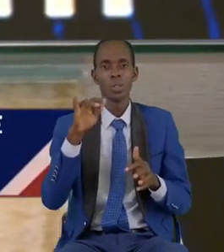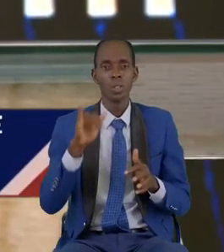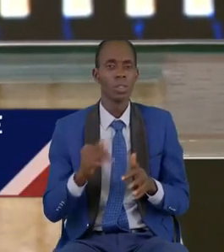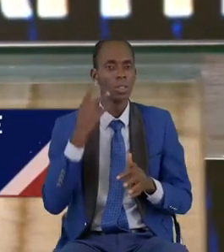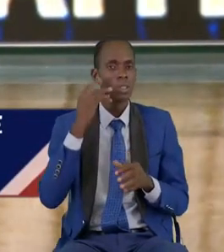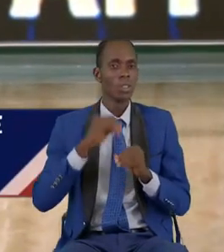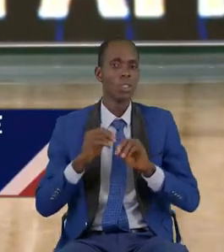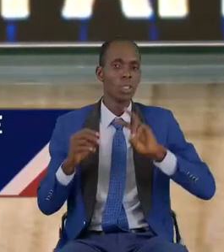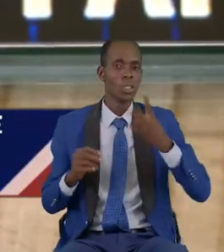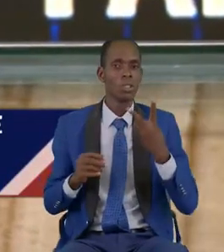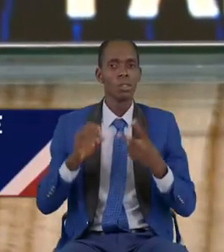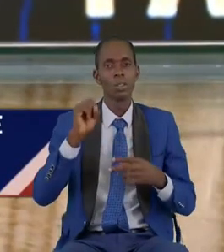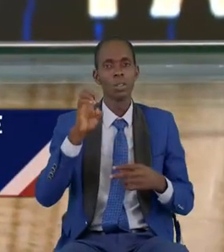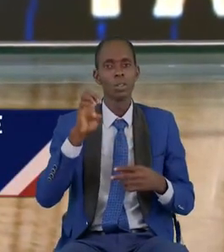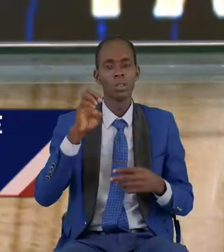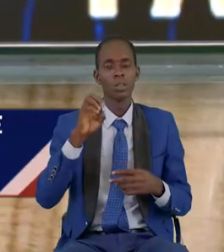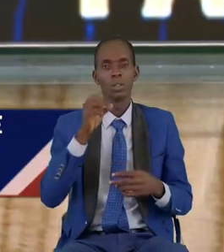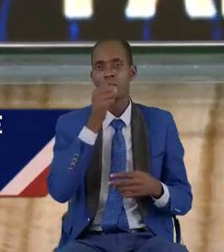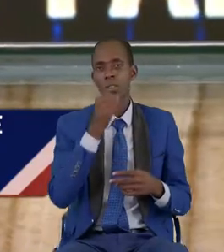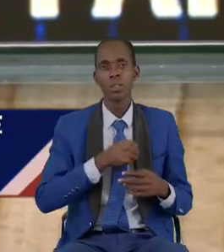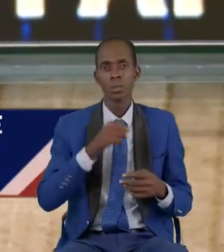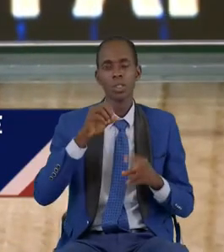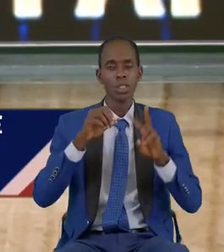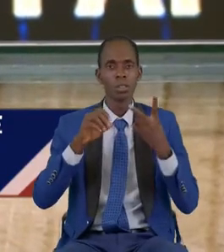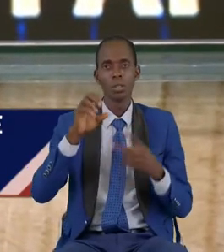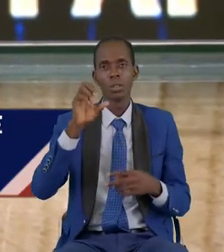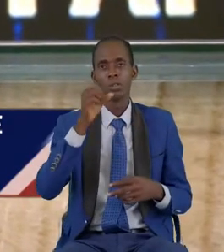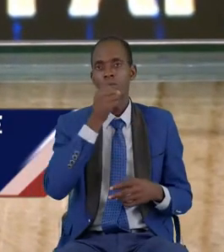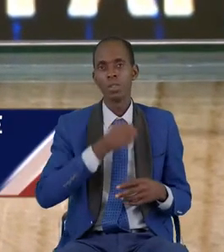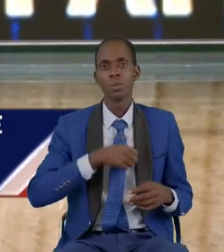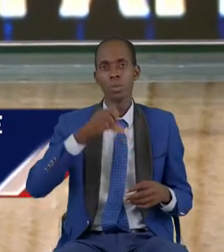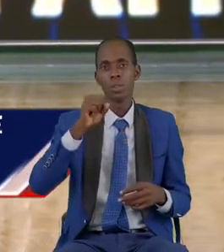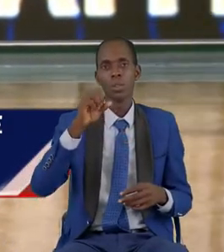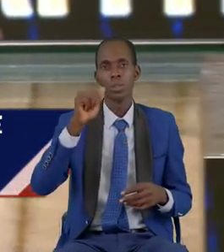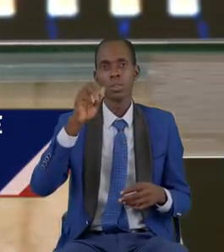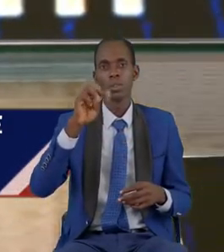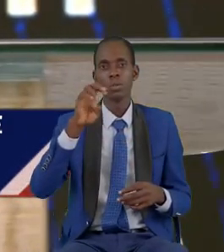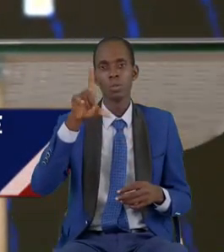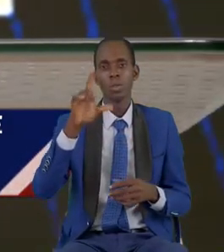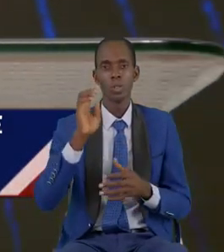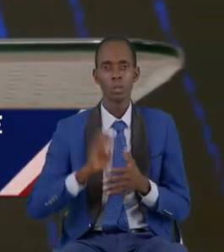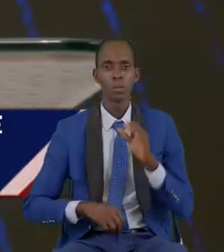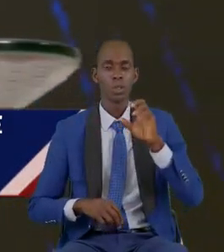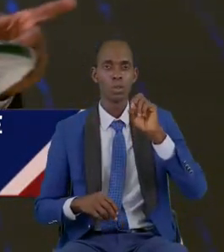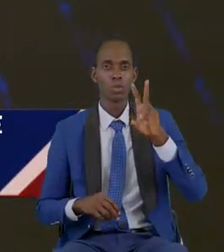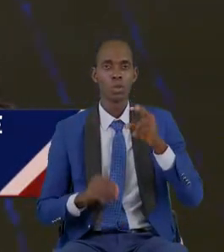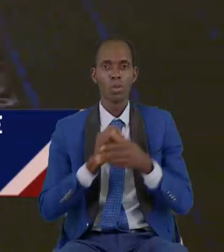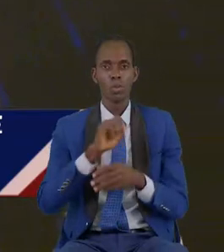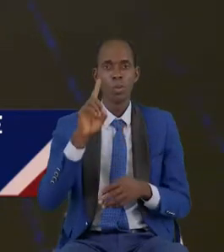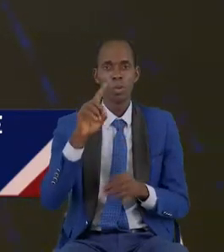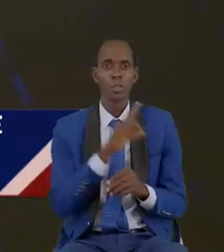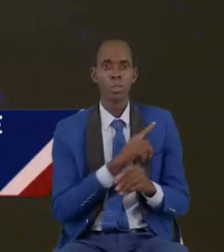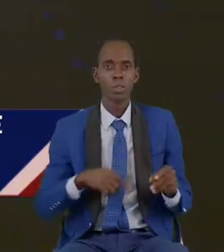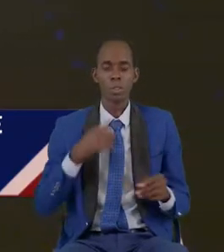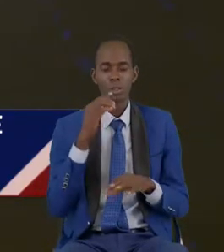12, reading from verse 1. 2 Samuel chapter 12, verse 1. And the Lord sent Nathan unto